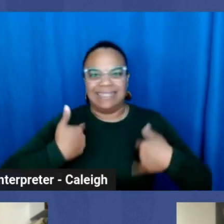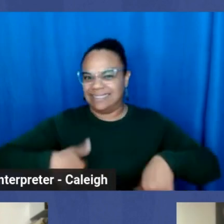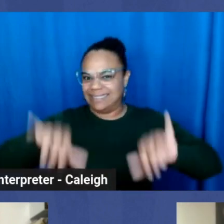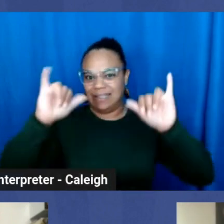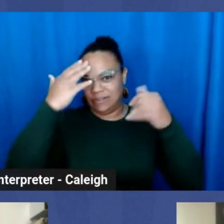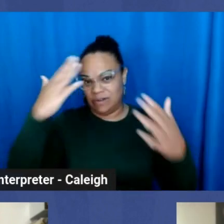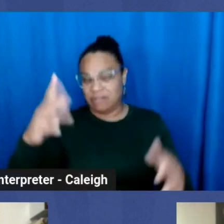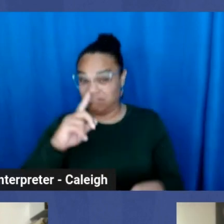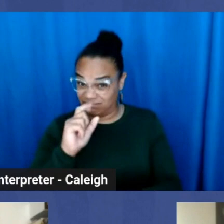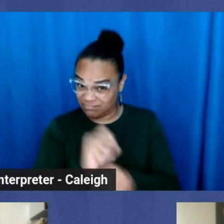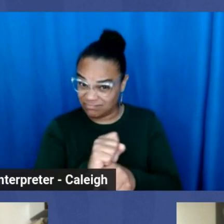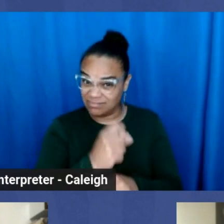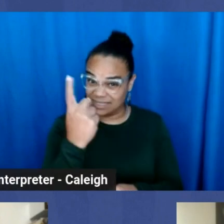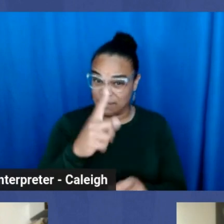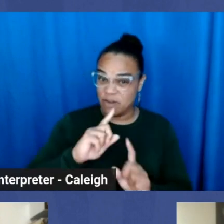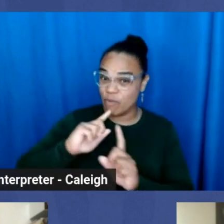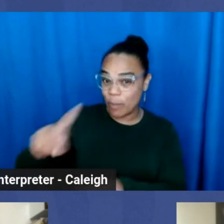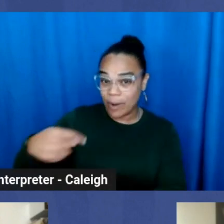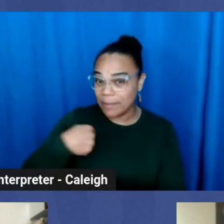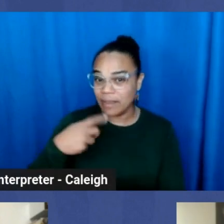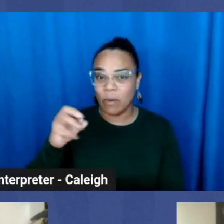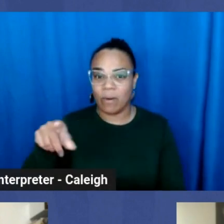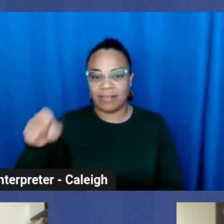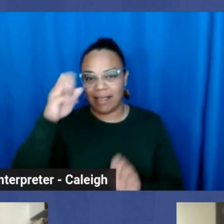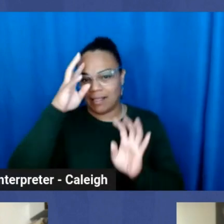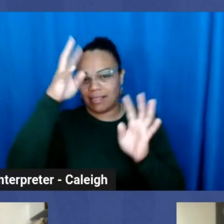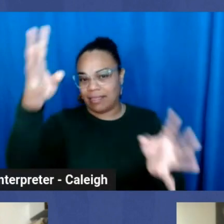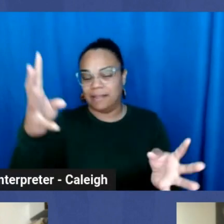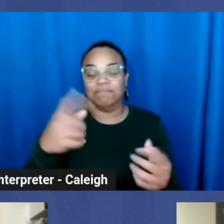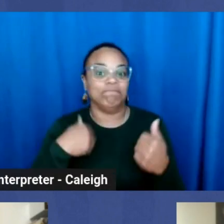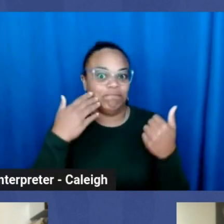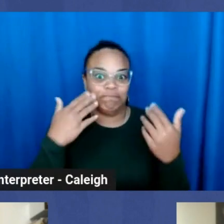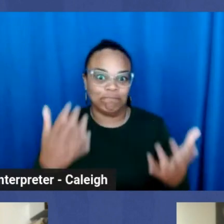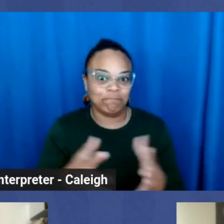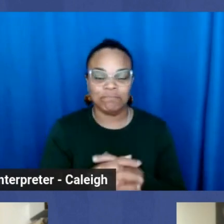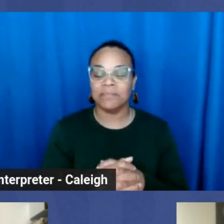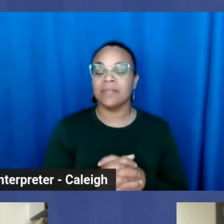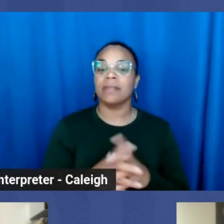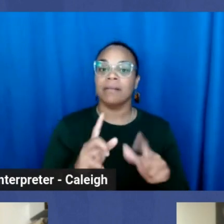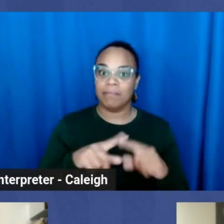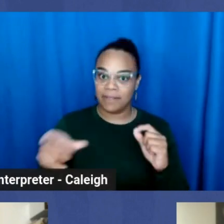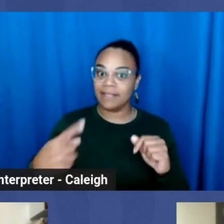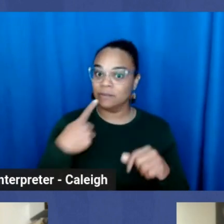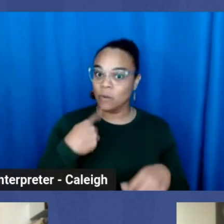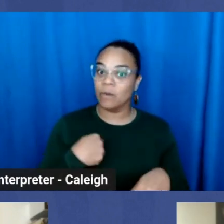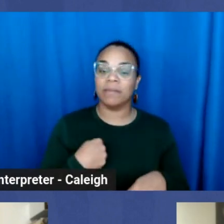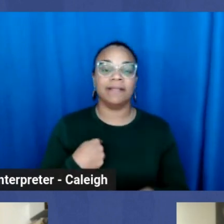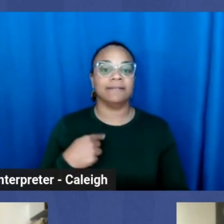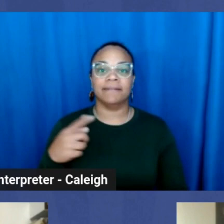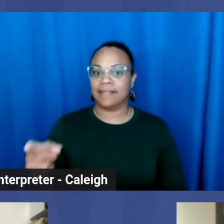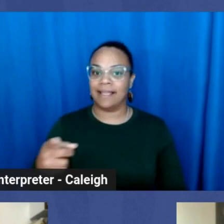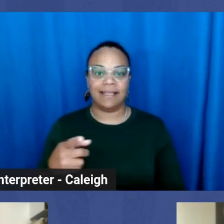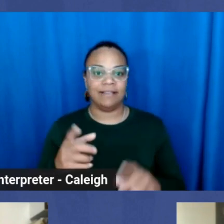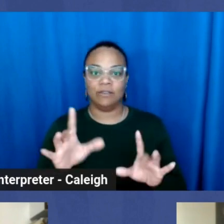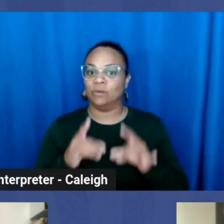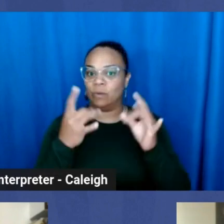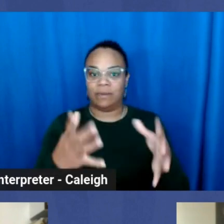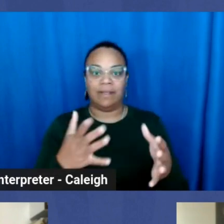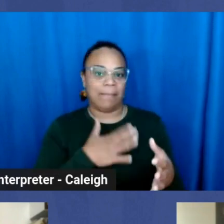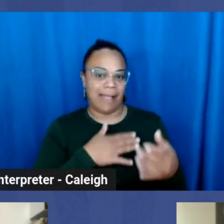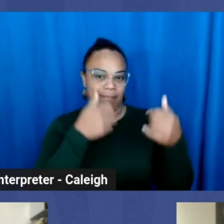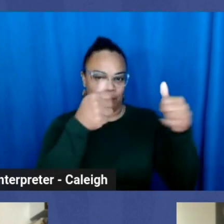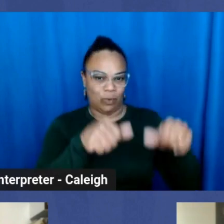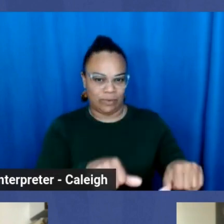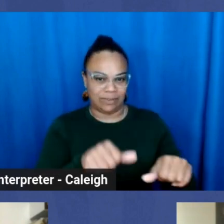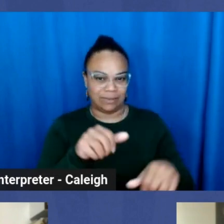actually did report me. I don't know. Um, but yeah, they told me that they didn't like what I posted,